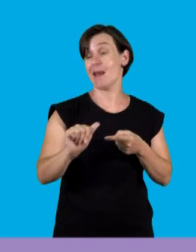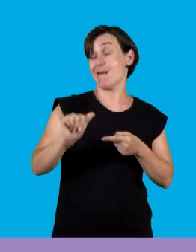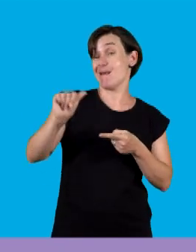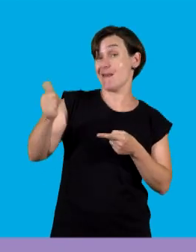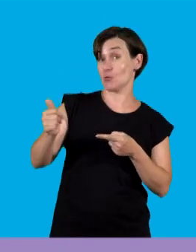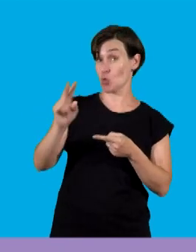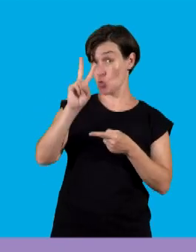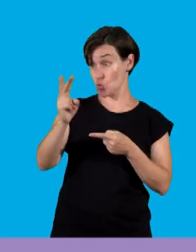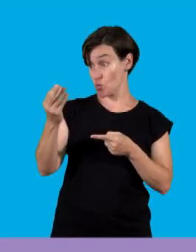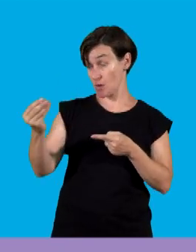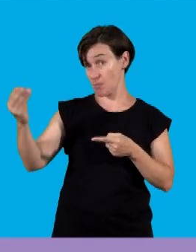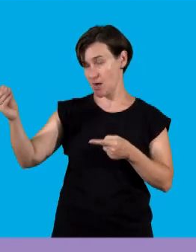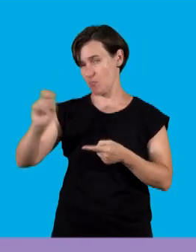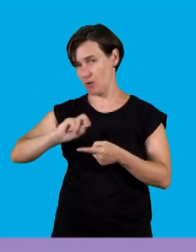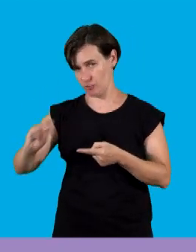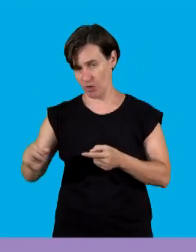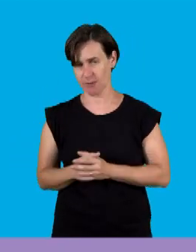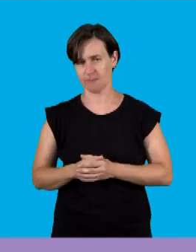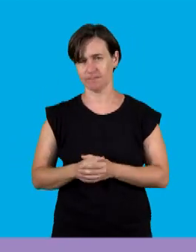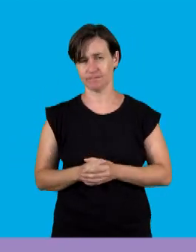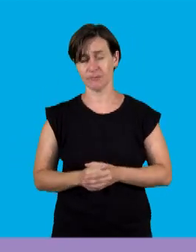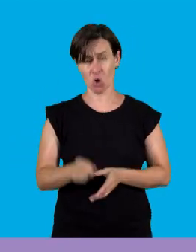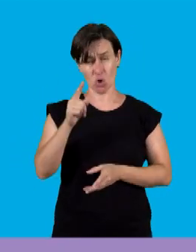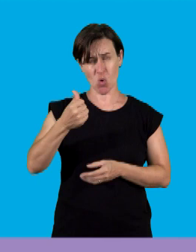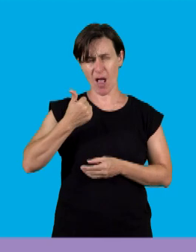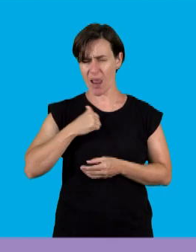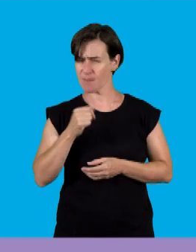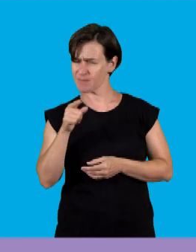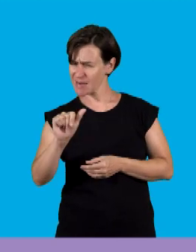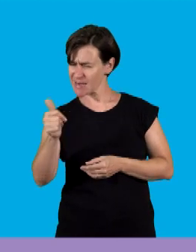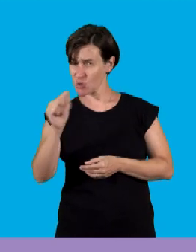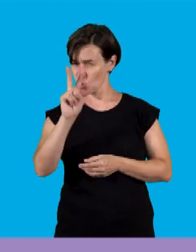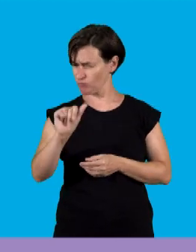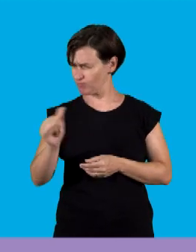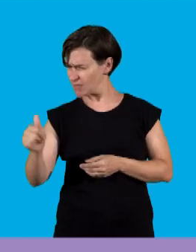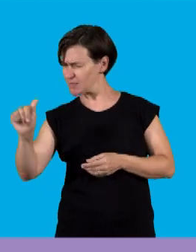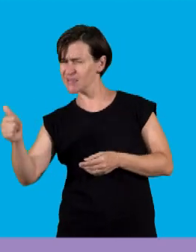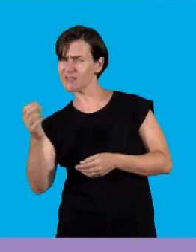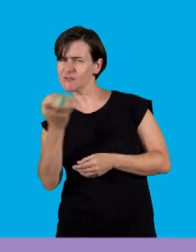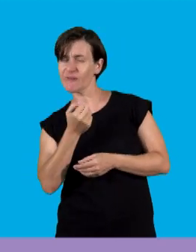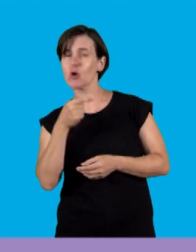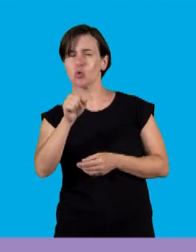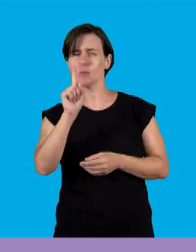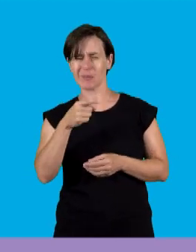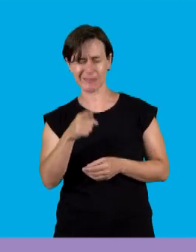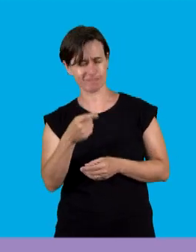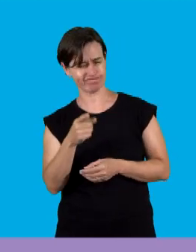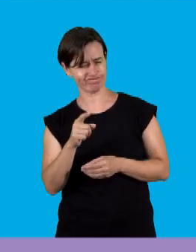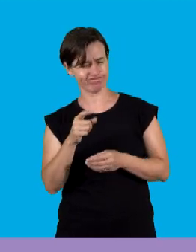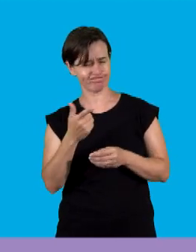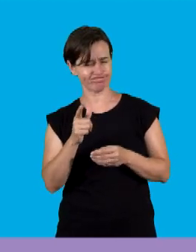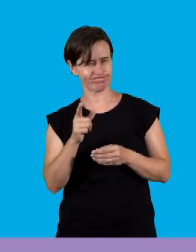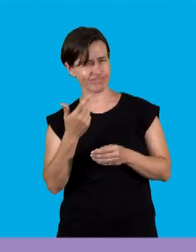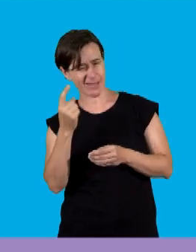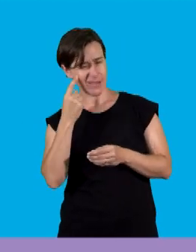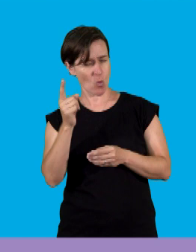next two terms. Now remember, for us to find the next two terms, we need to see what the relationship